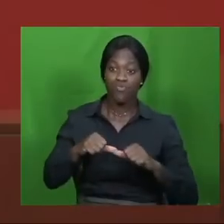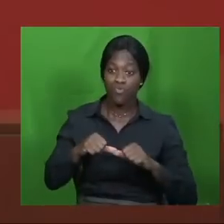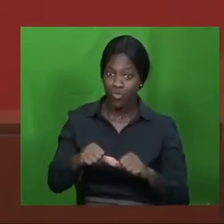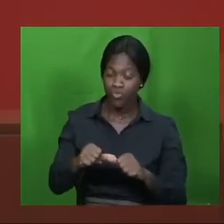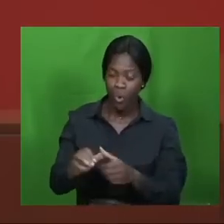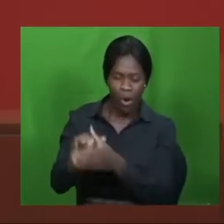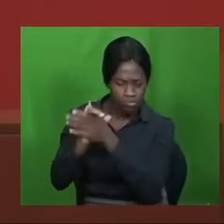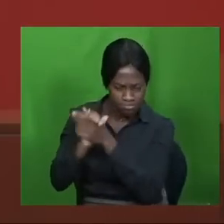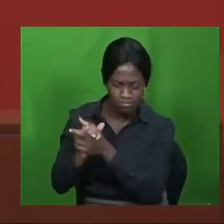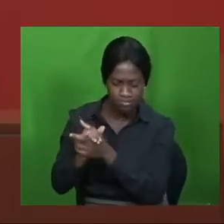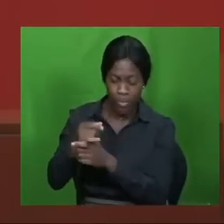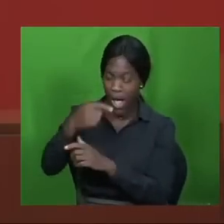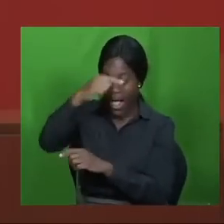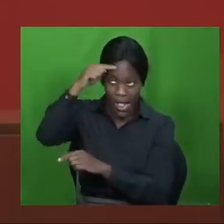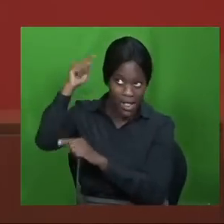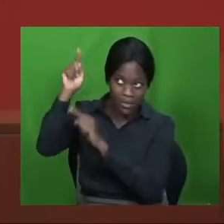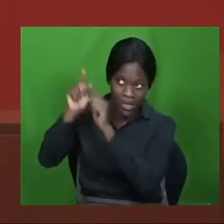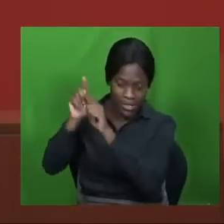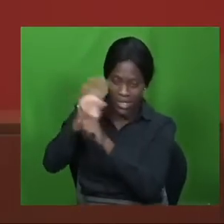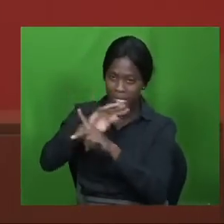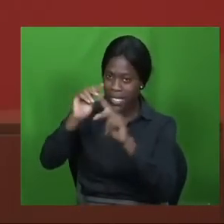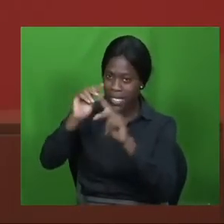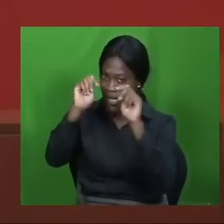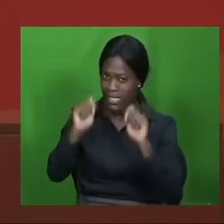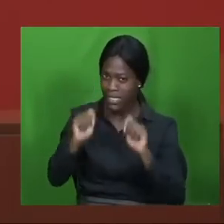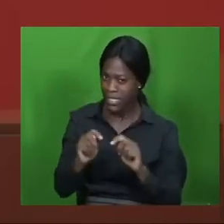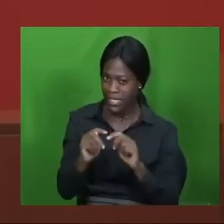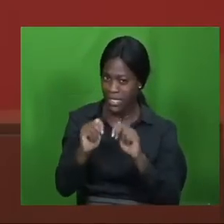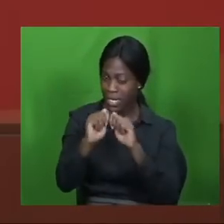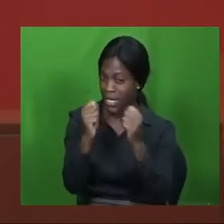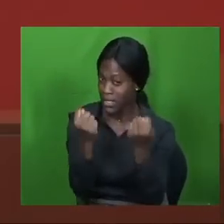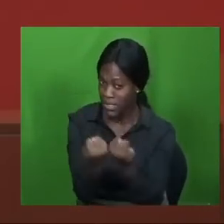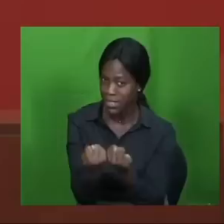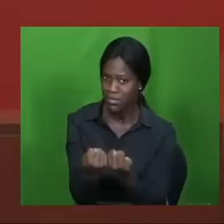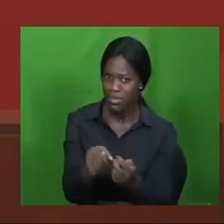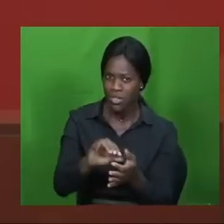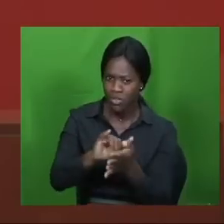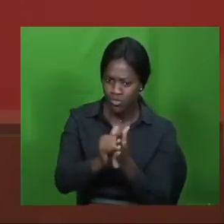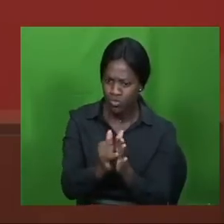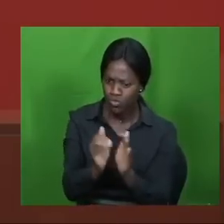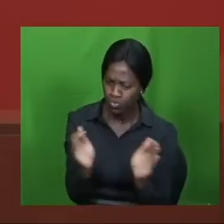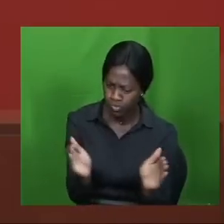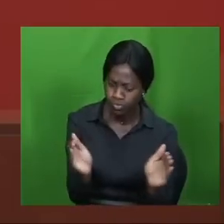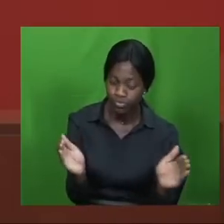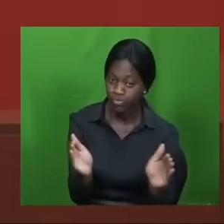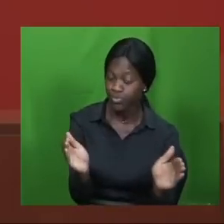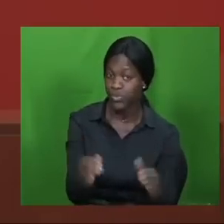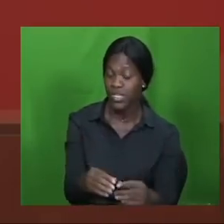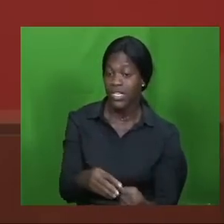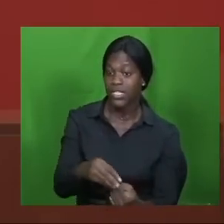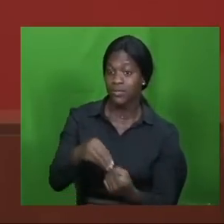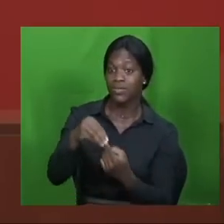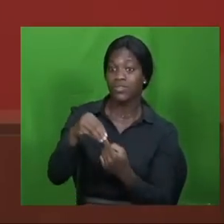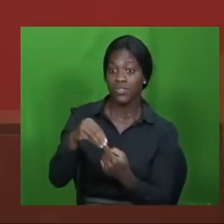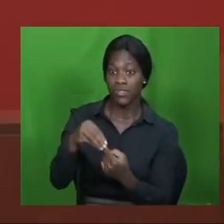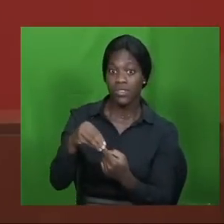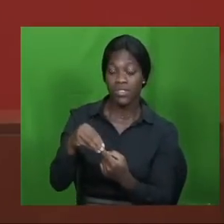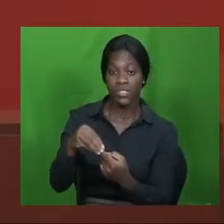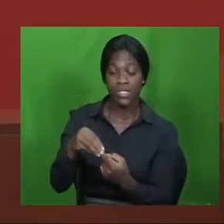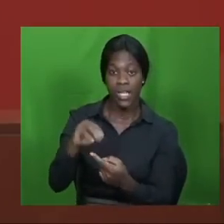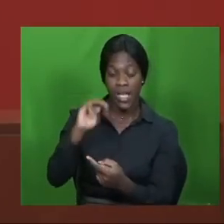the Black Stars and the technical team and the organization, particularly the minister led a good